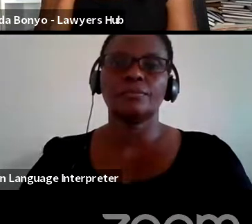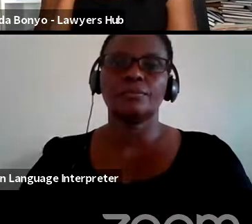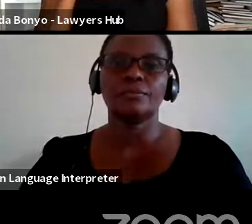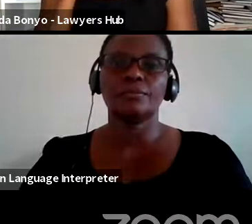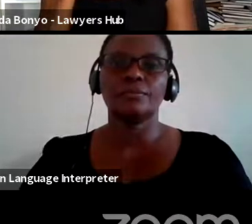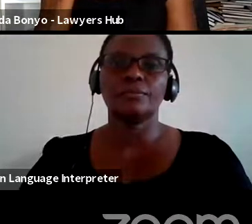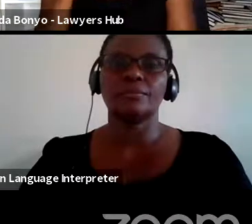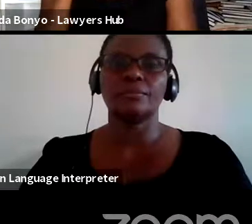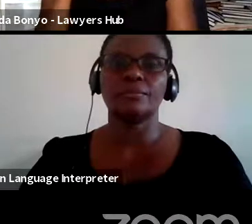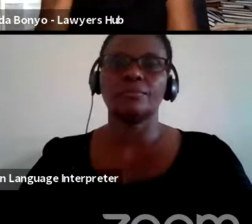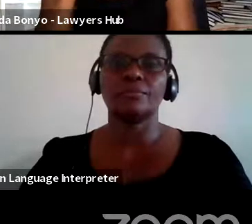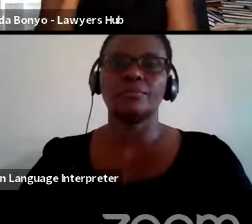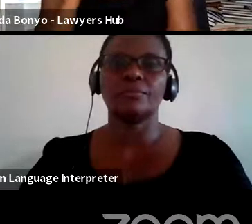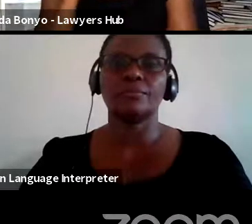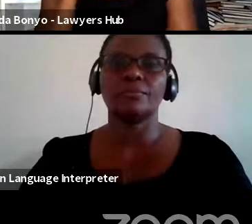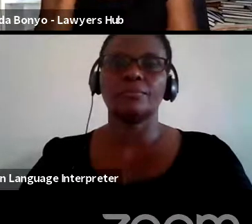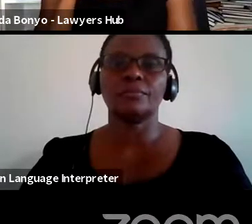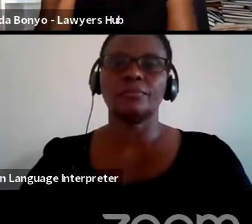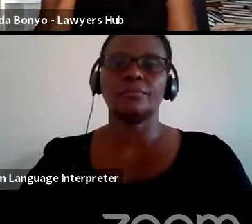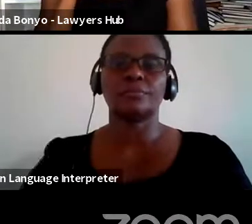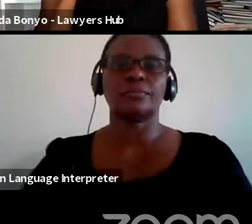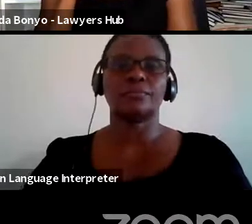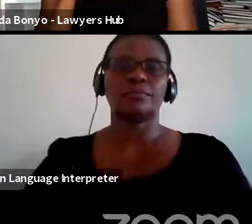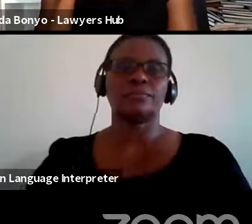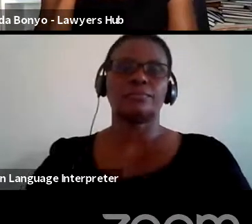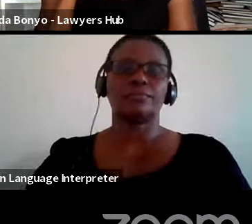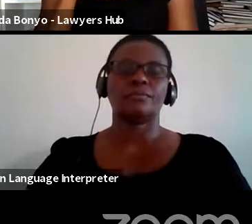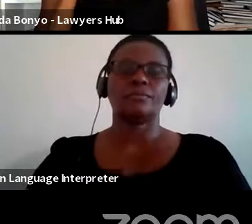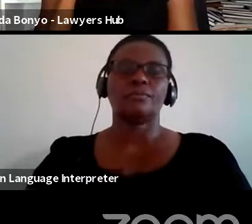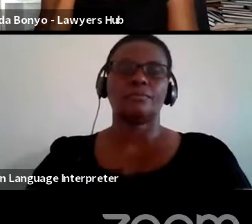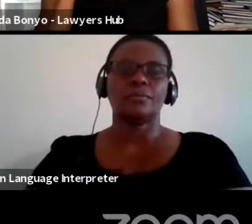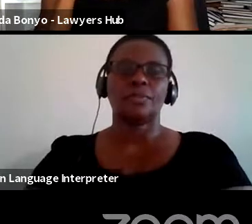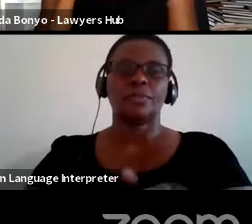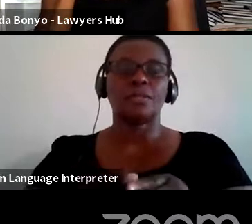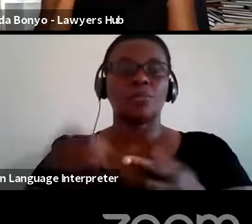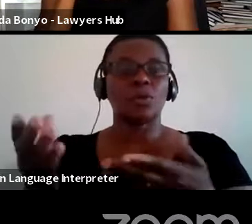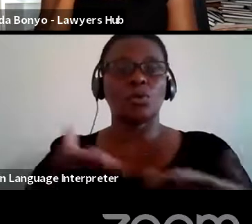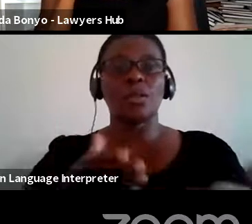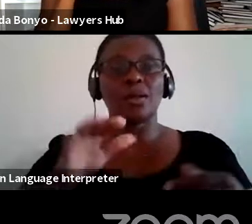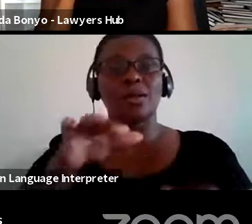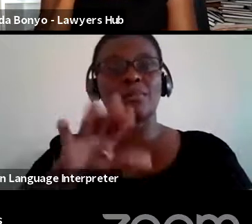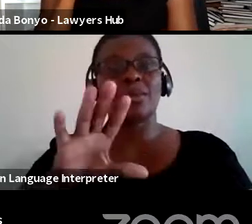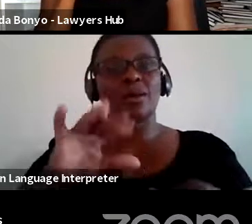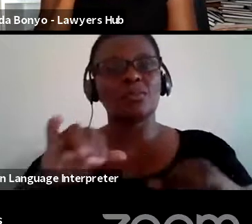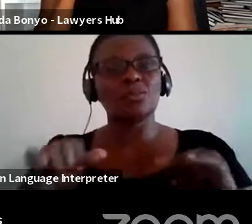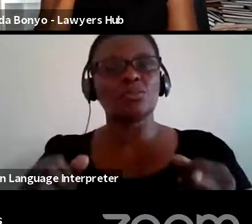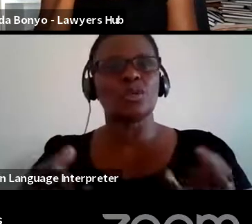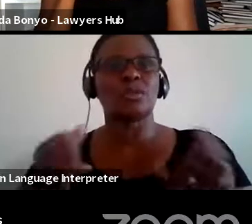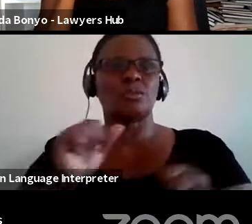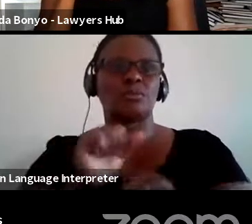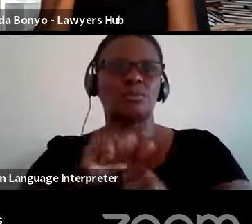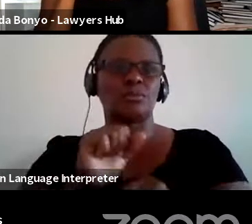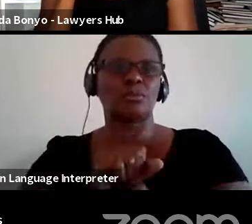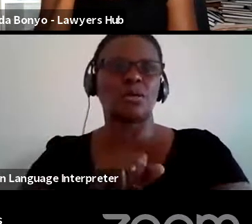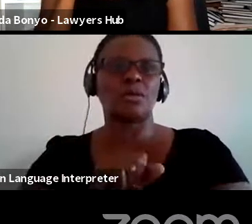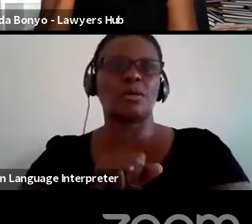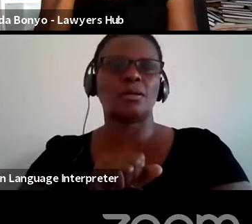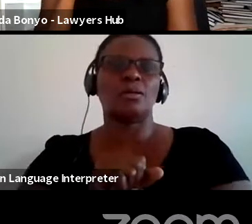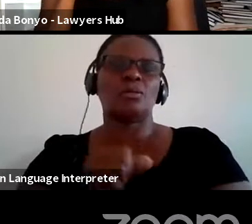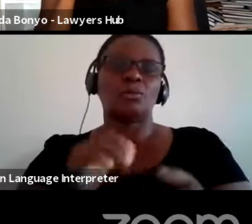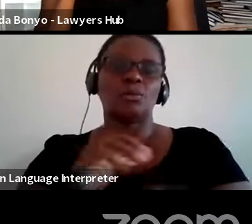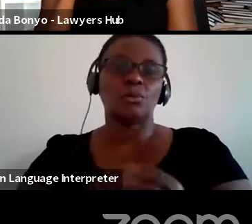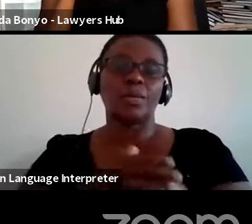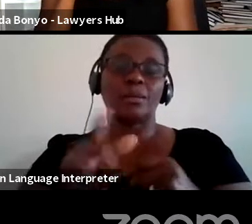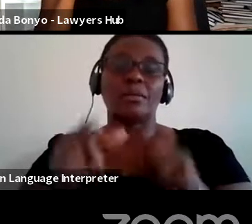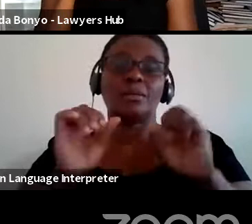technological advancements. Accordingly, we welcome the efforts of the Santa Clara Principles revision team for enabling these spaces for engagements